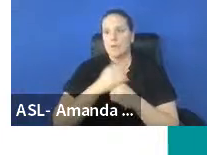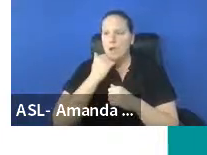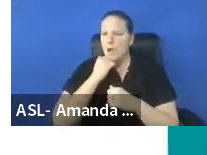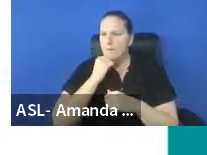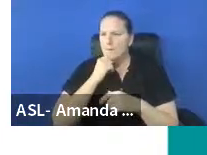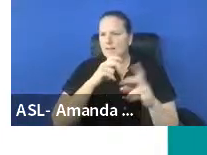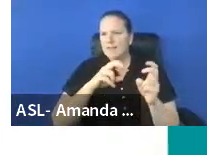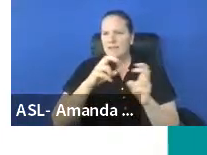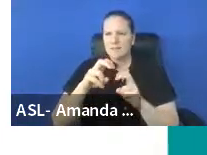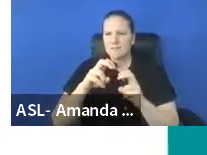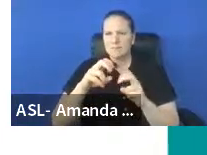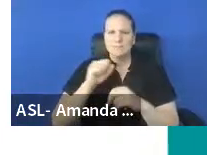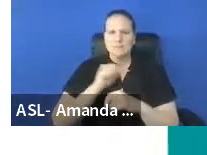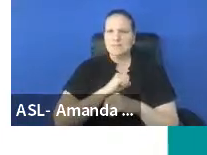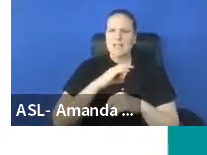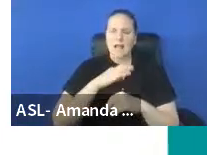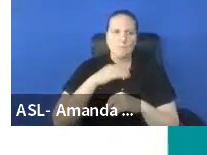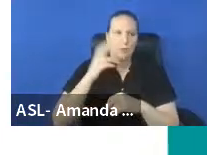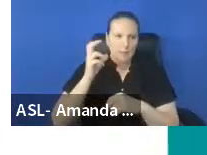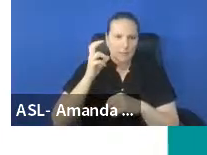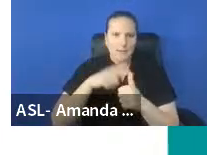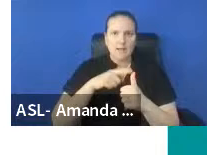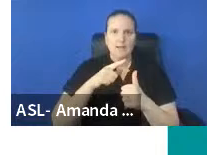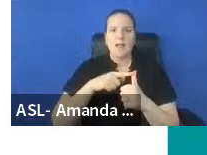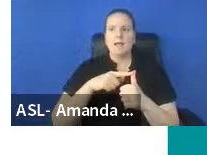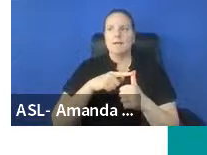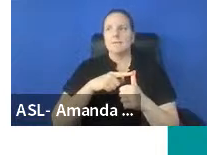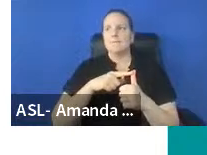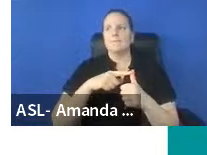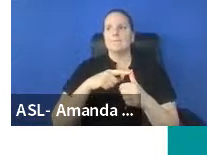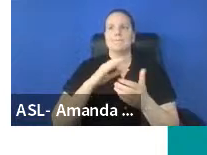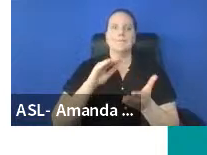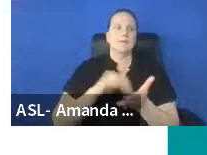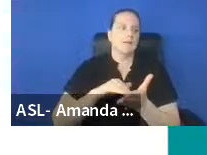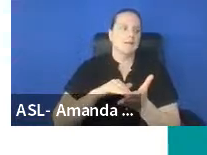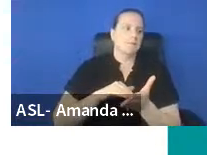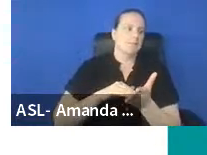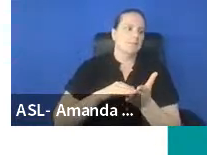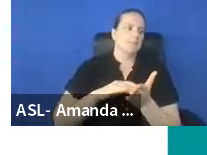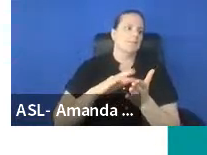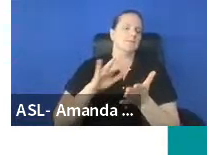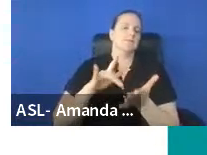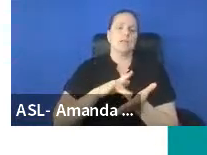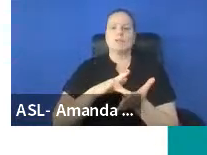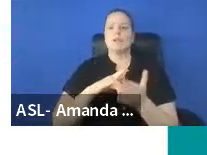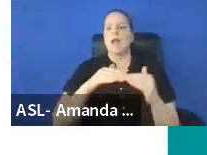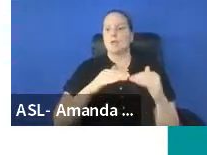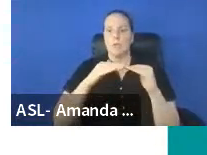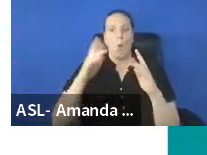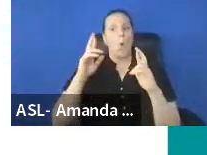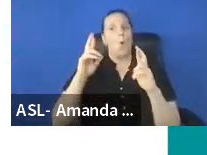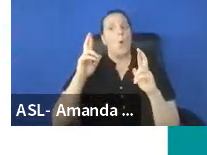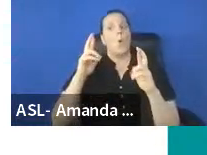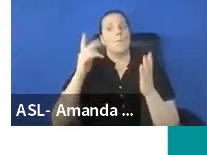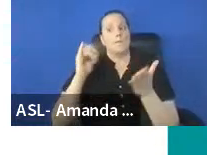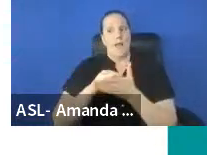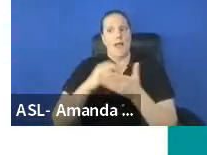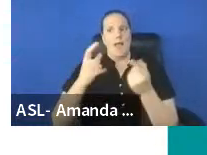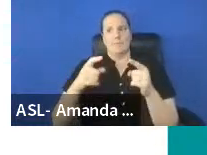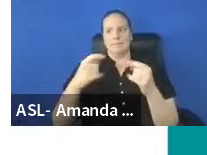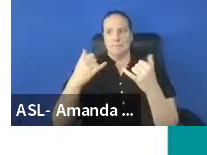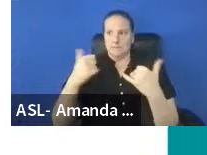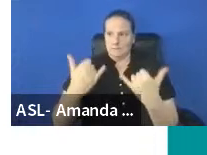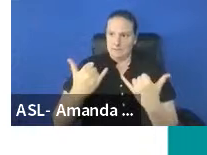that we as staff were hearing, such as keep centering equity, I hope it happens this time was a very strong